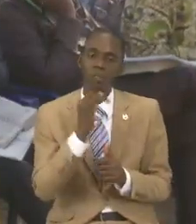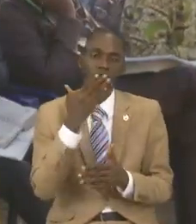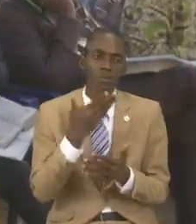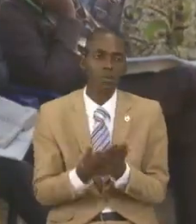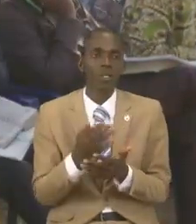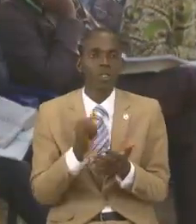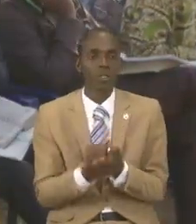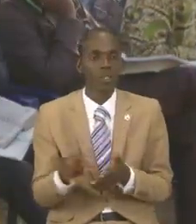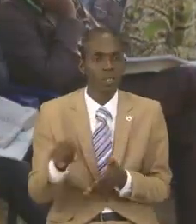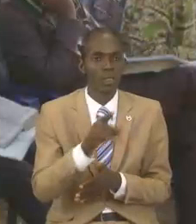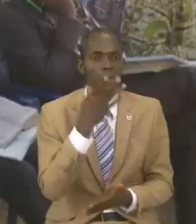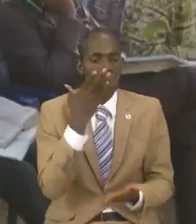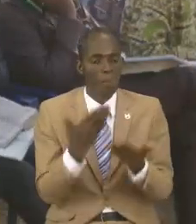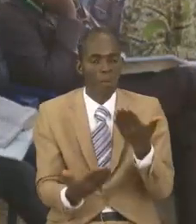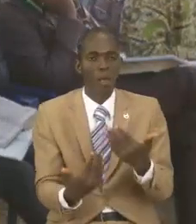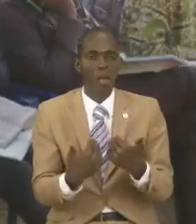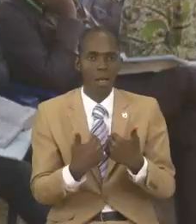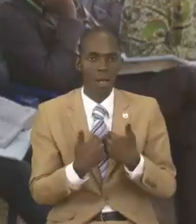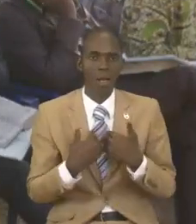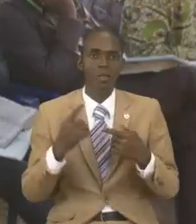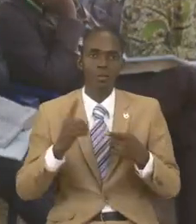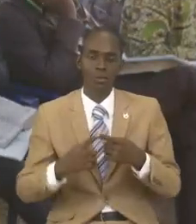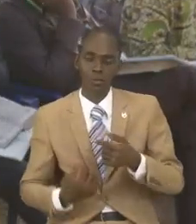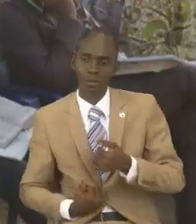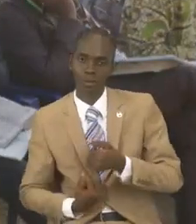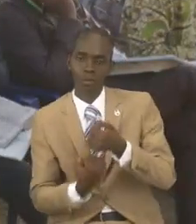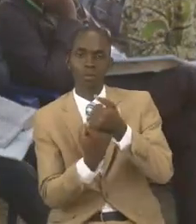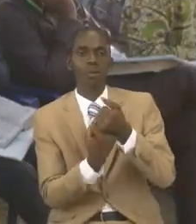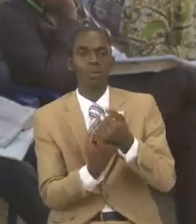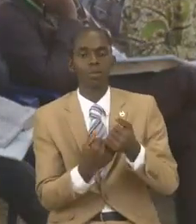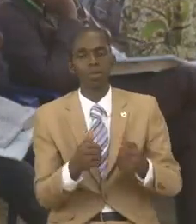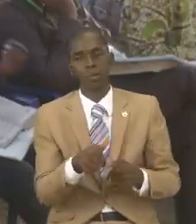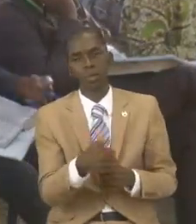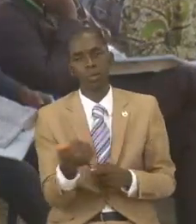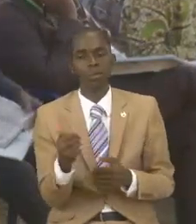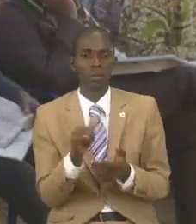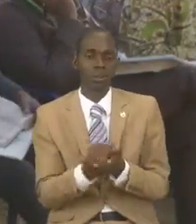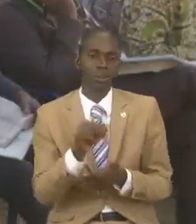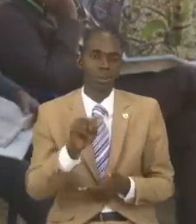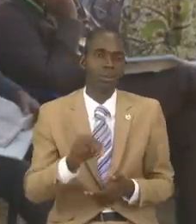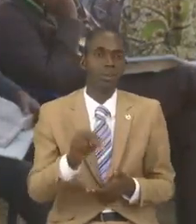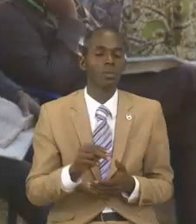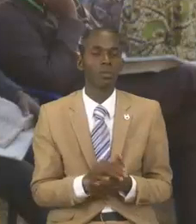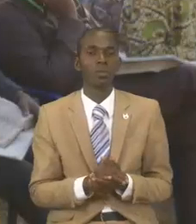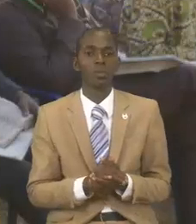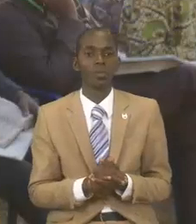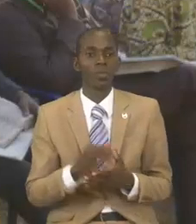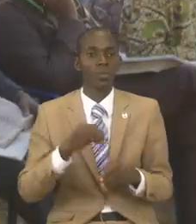may have to give to him that needeth. Then in